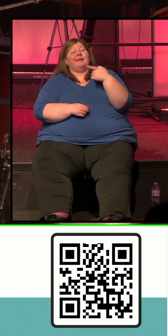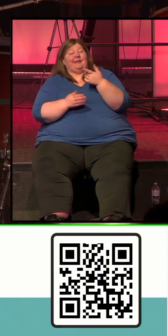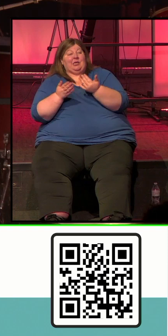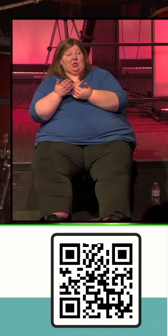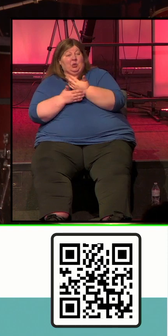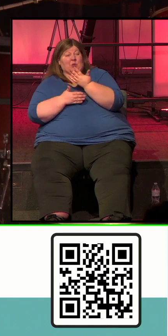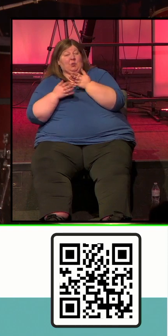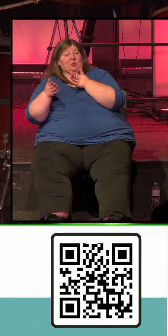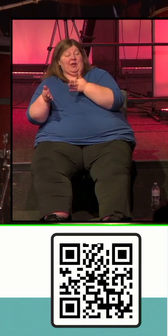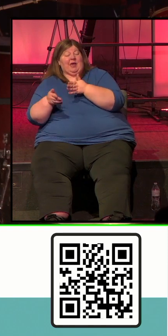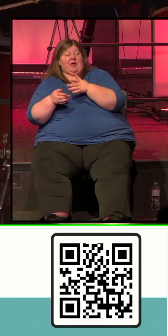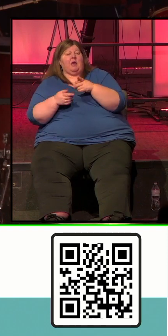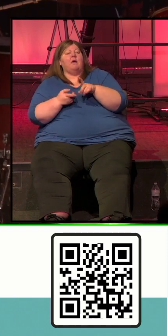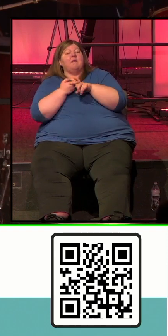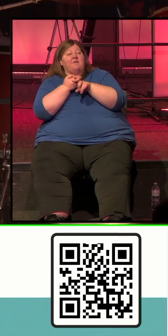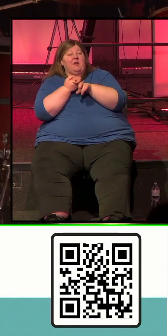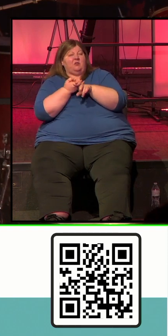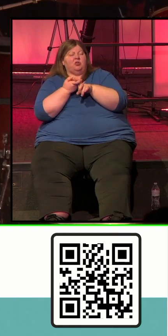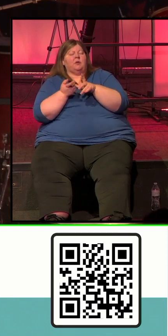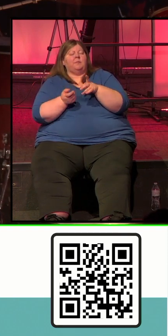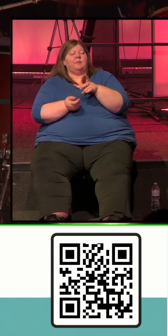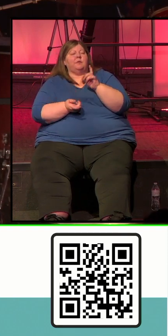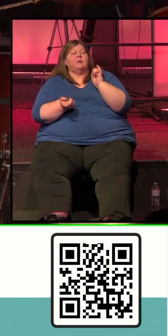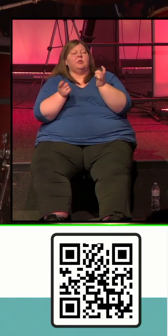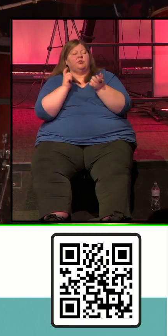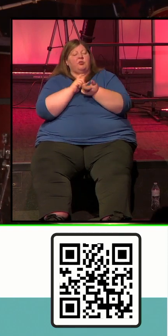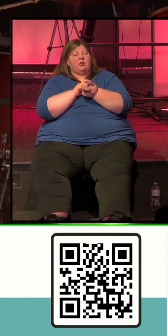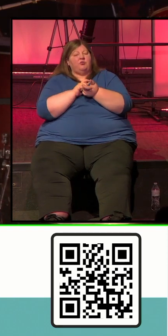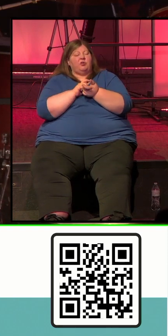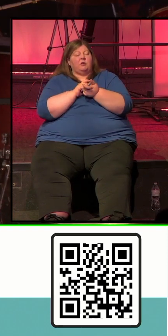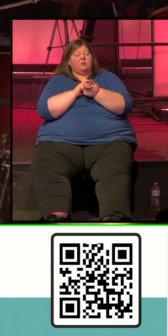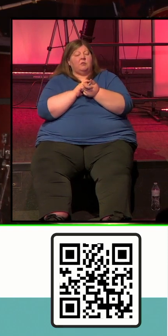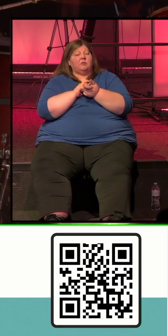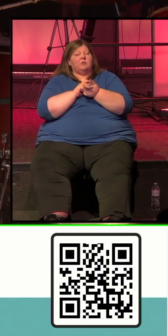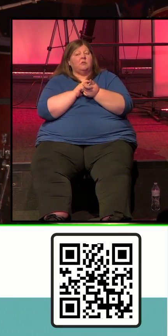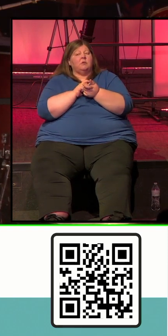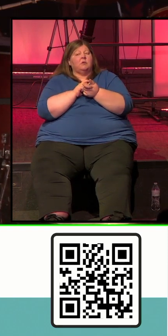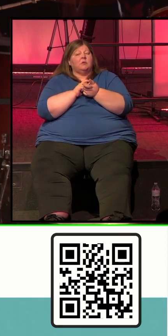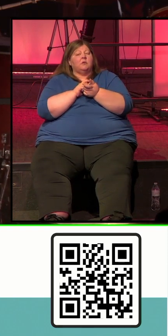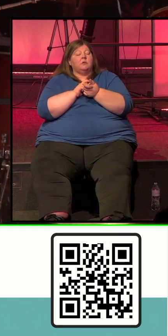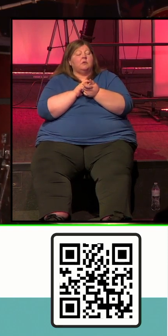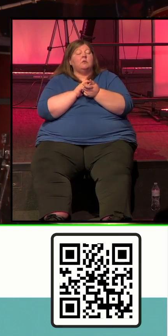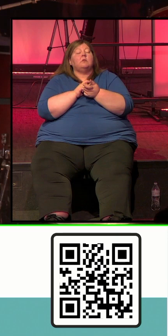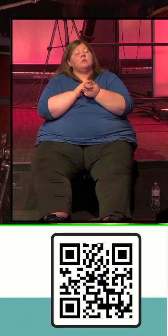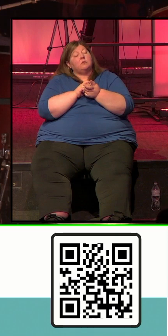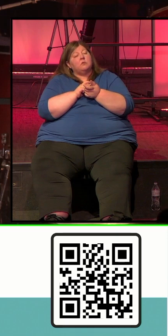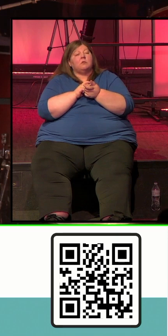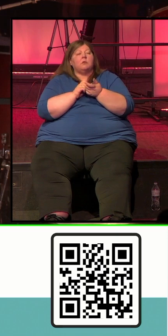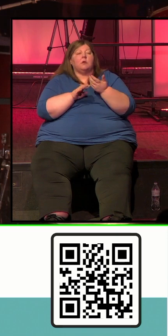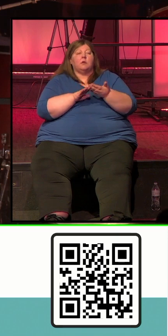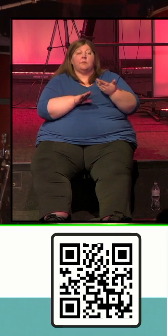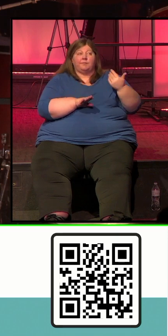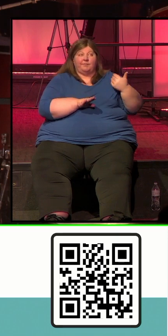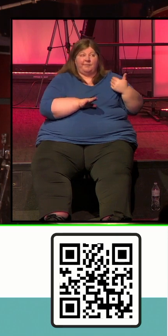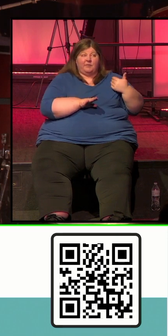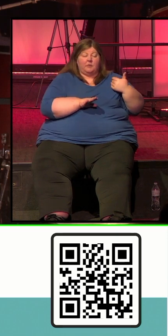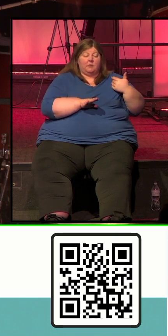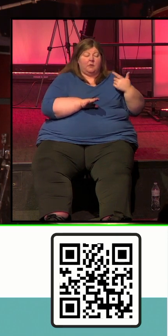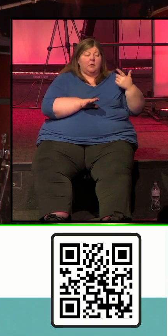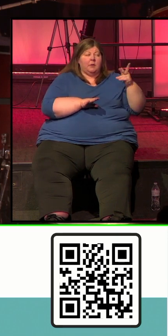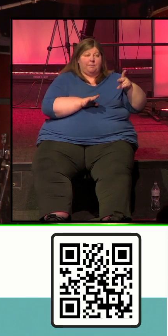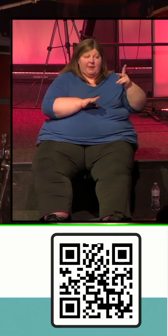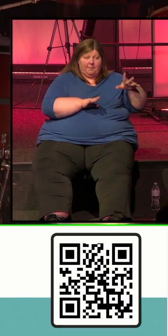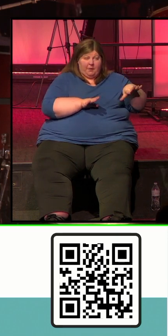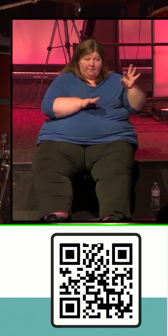is changing the narrative with that. It's shifting the narrative to instead empower each child